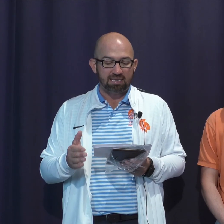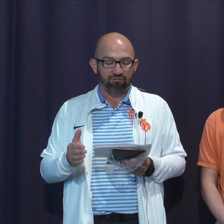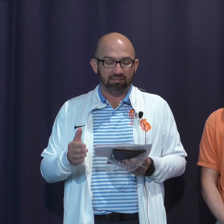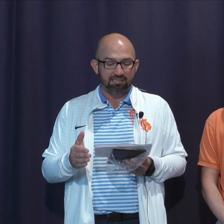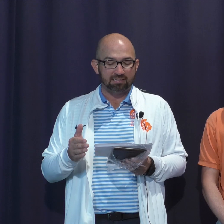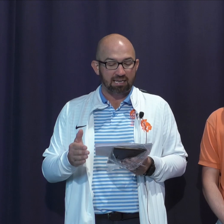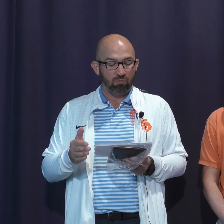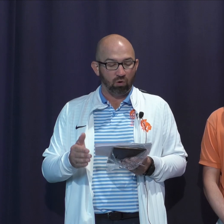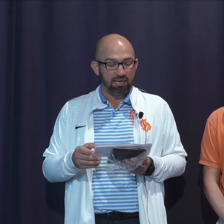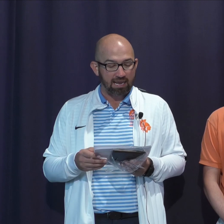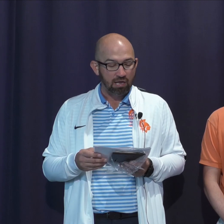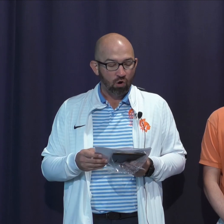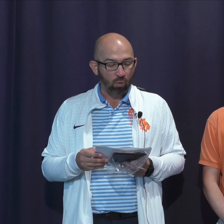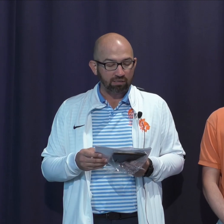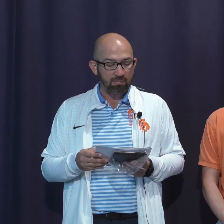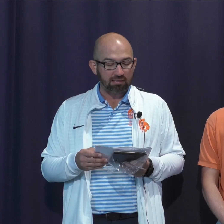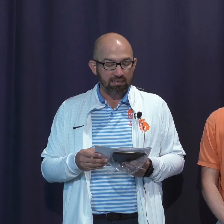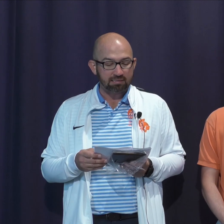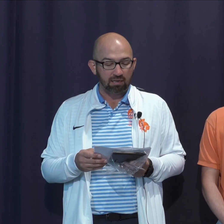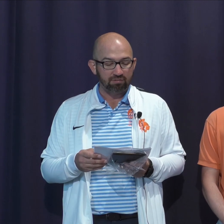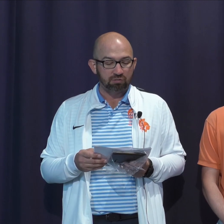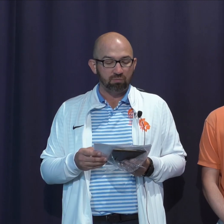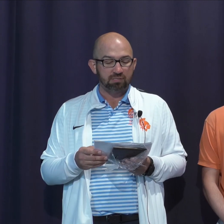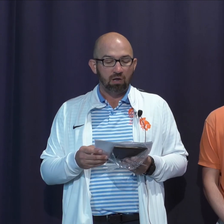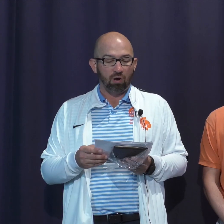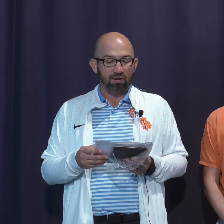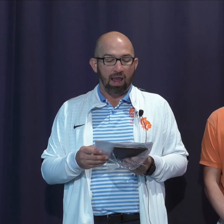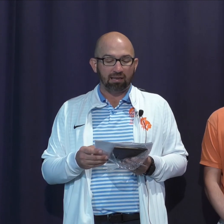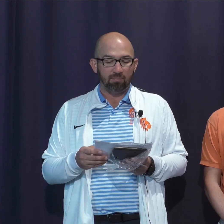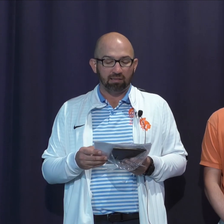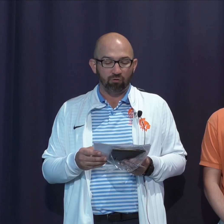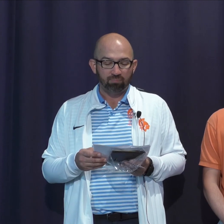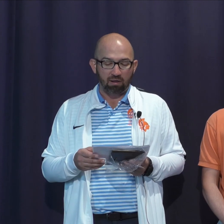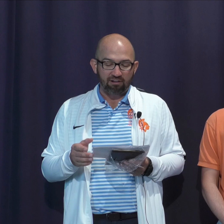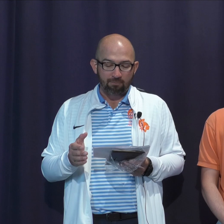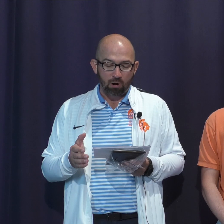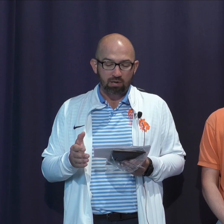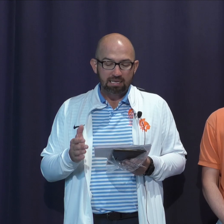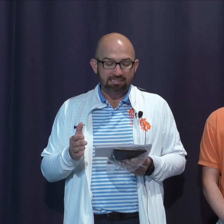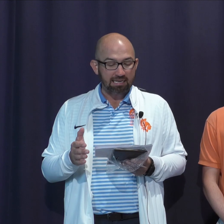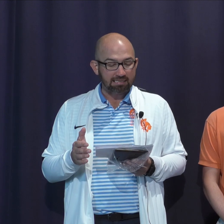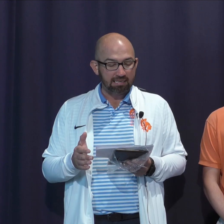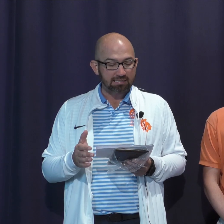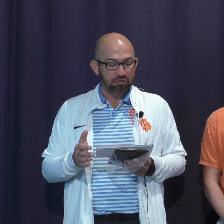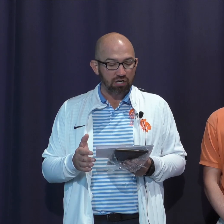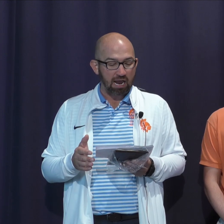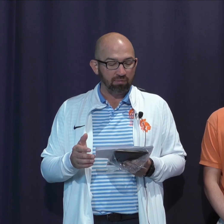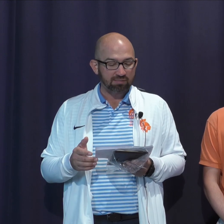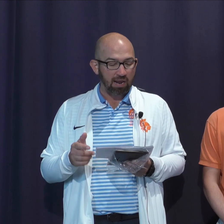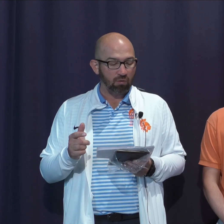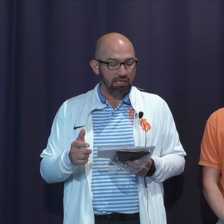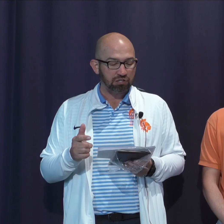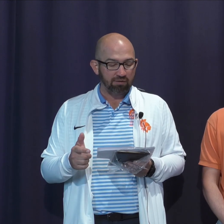seven different lessons in one day working to meet the needs of his students on their academic level my favorite part is that he does his